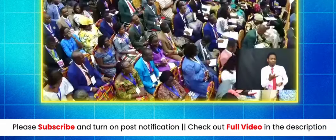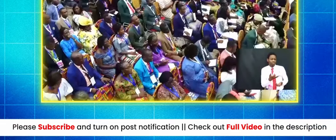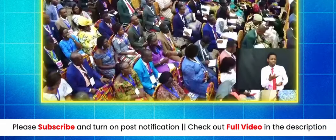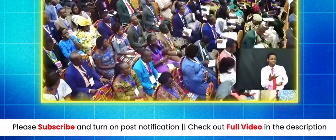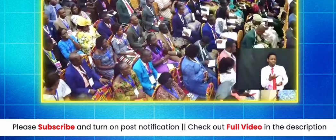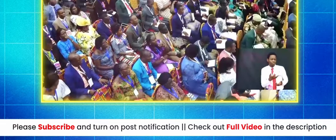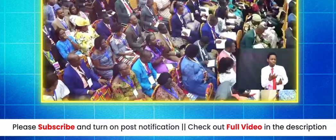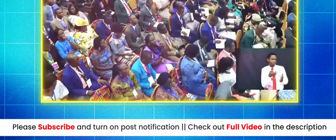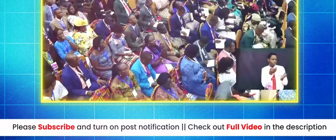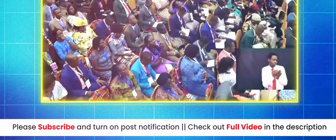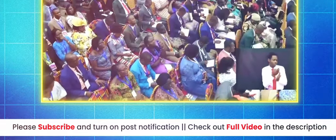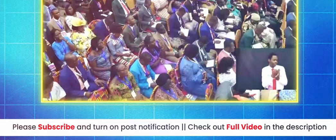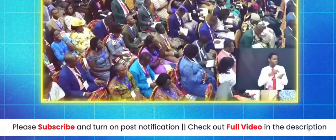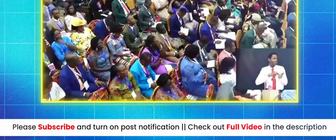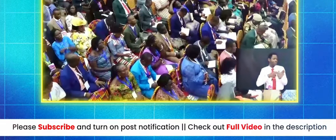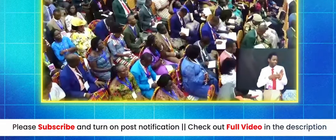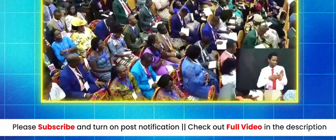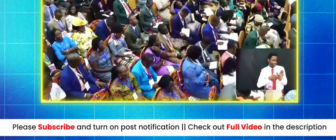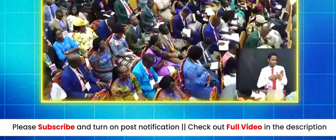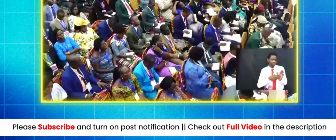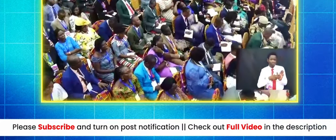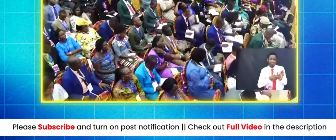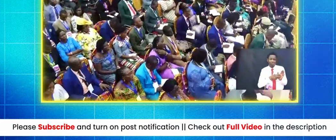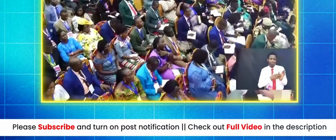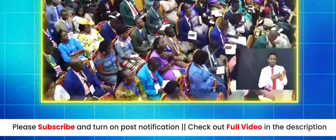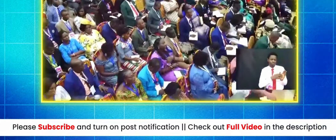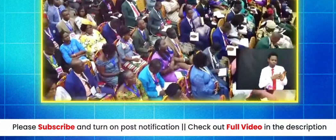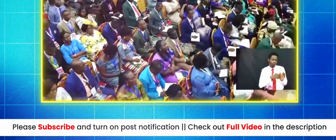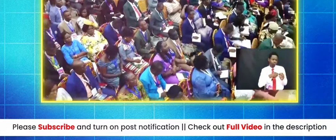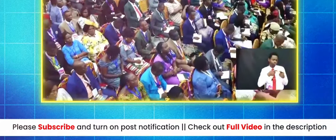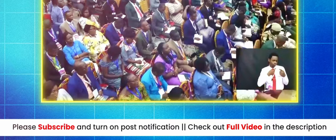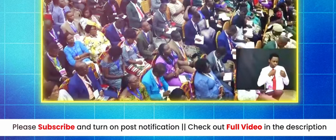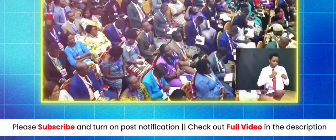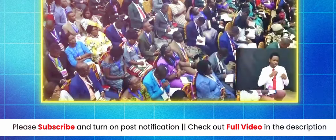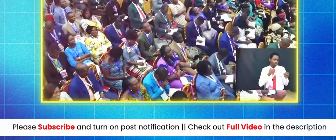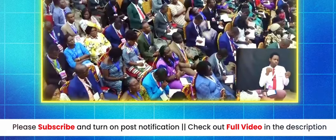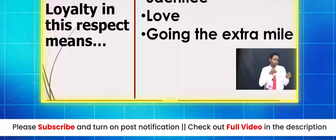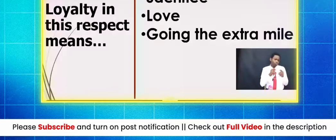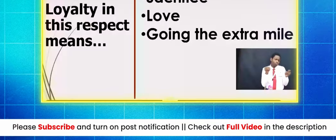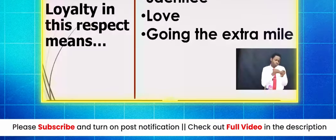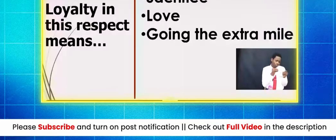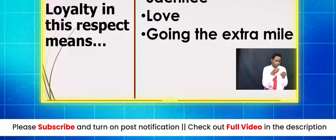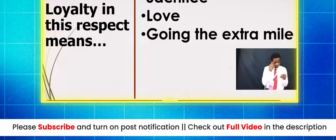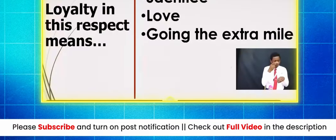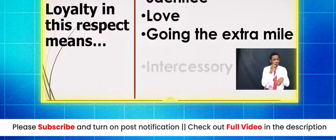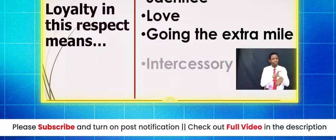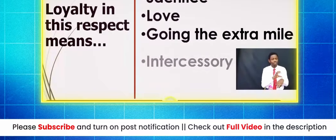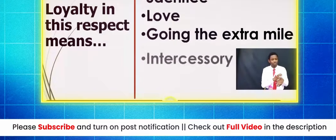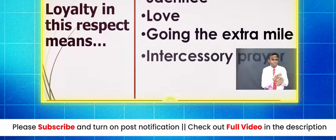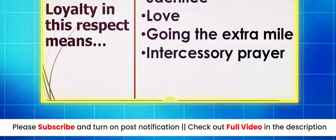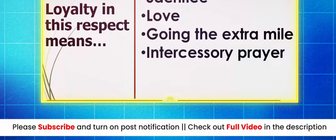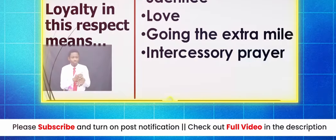Loyalty means going the extra mile. Loyalty means intercessory